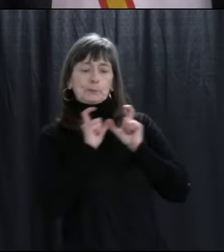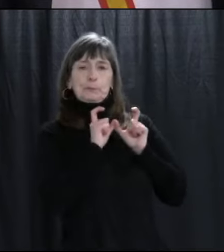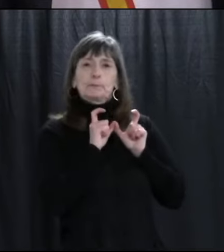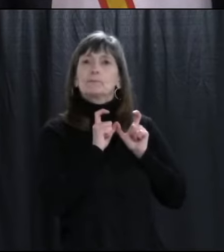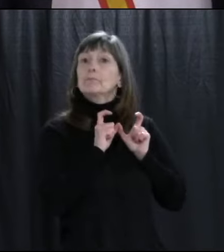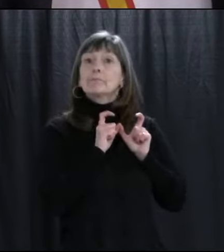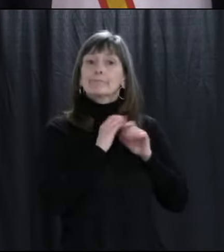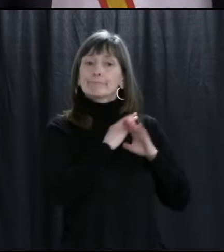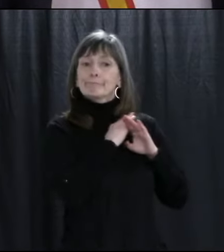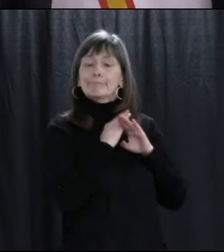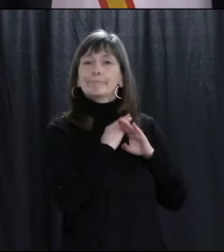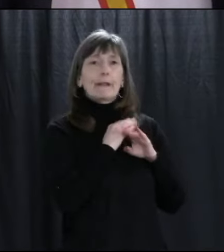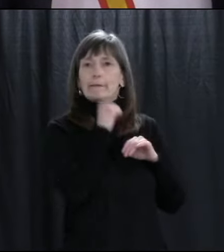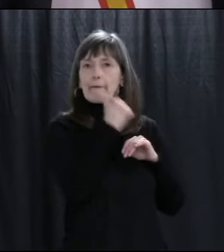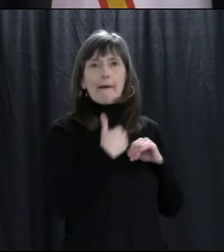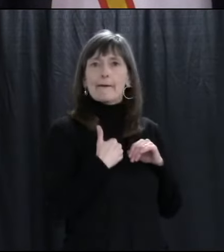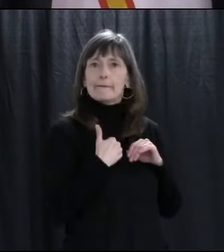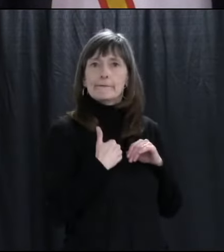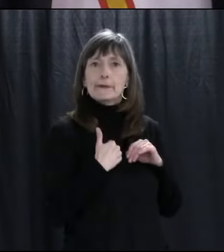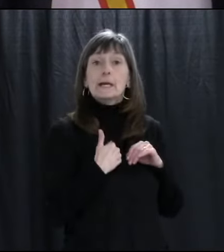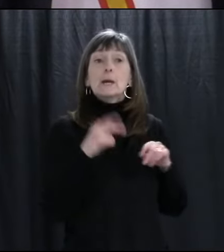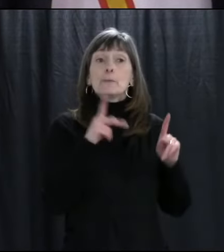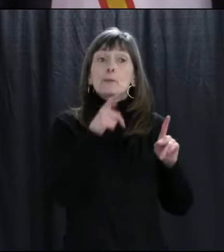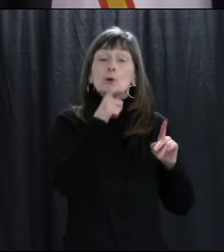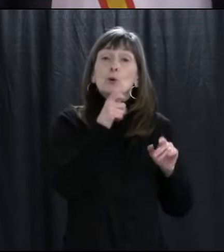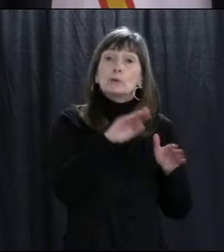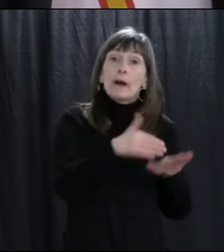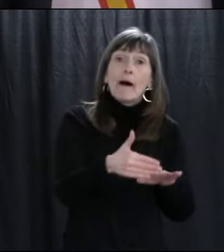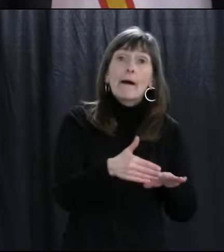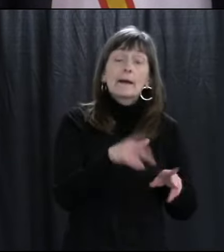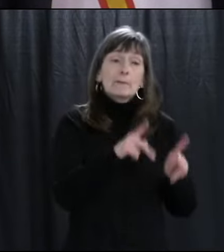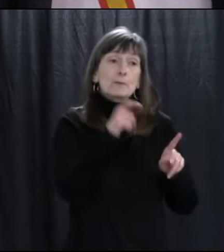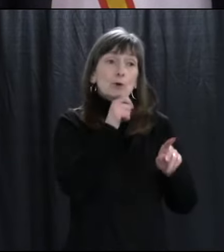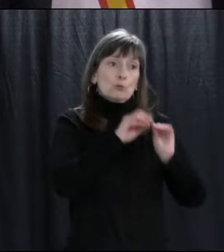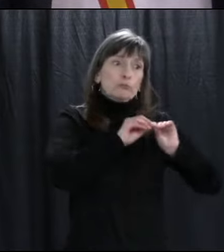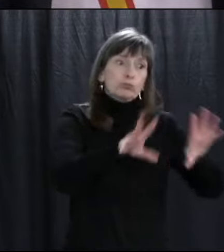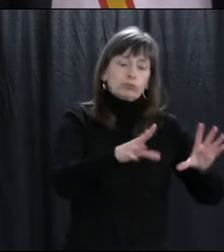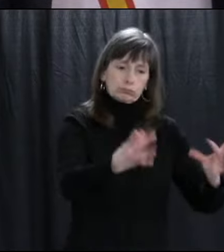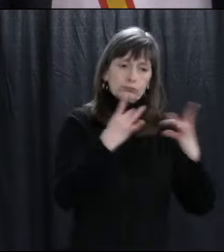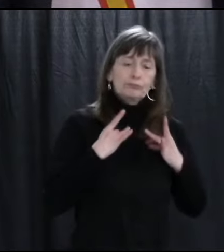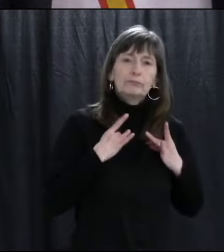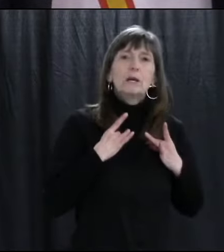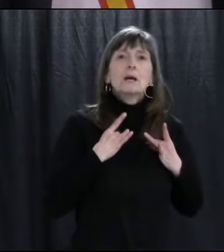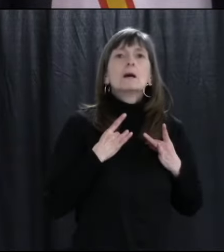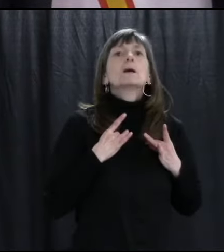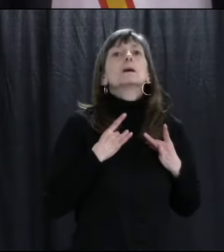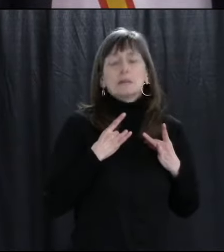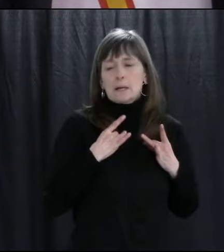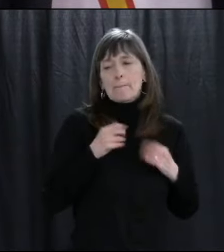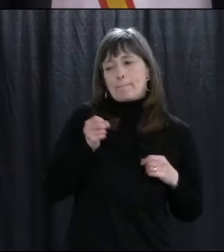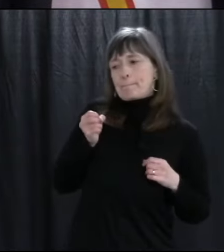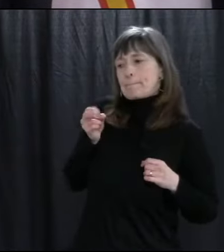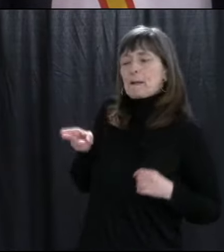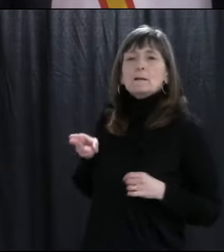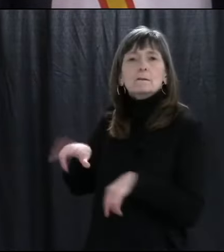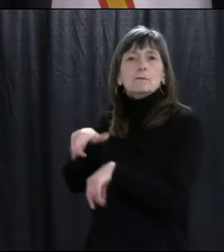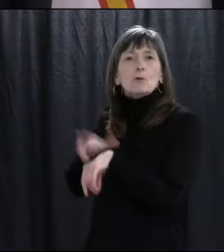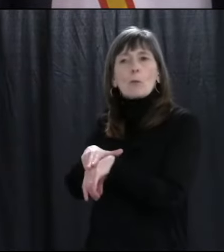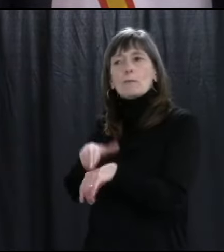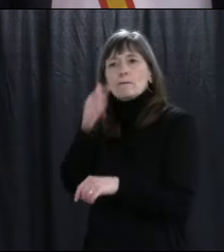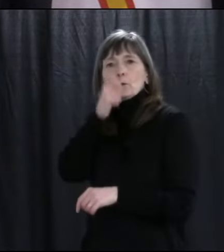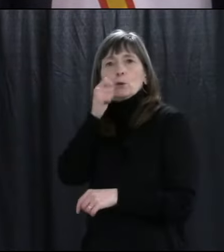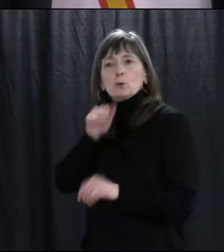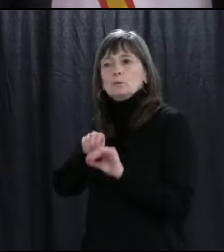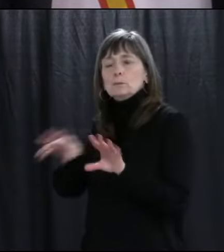die from it is significantly higher than the flu. We want to avoid those 2 categories as much as